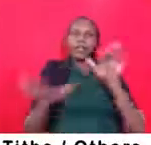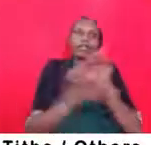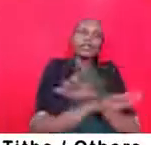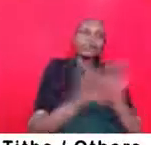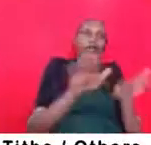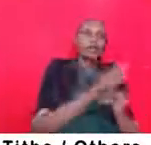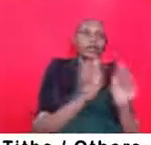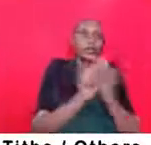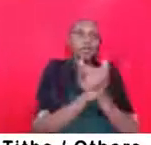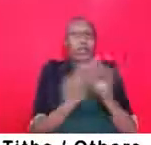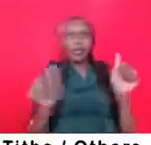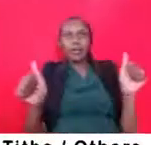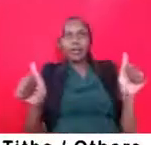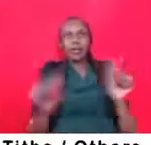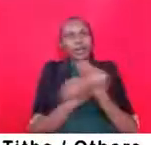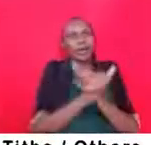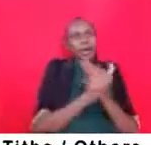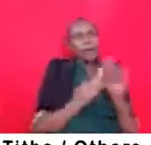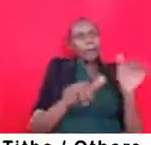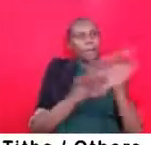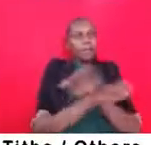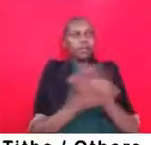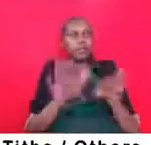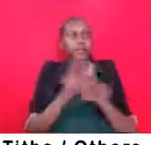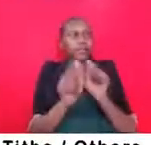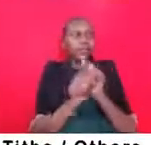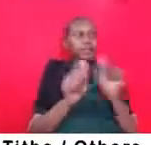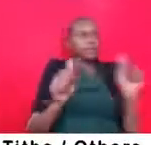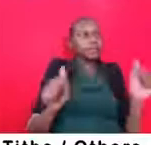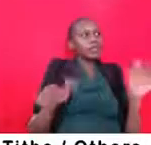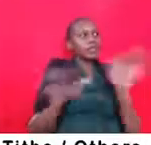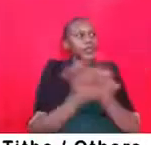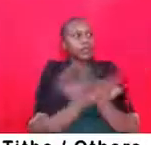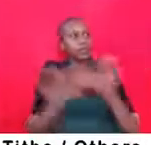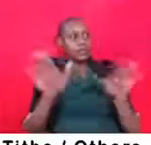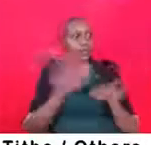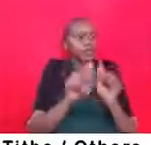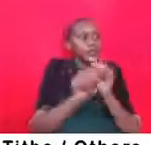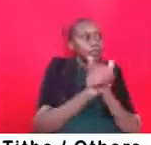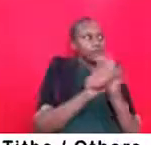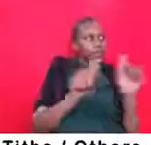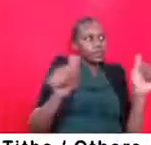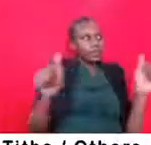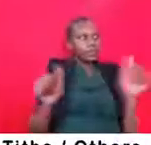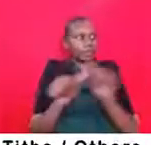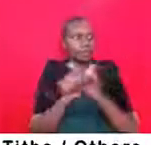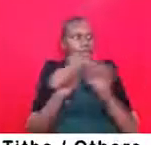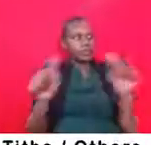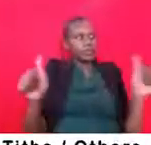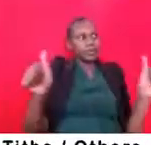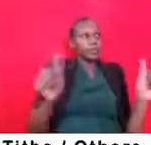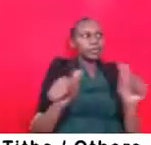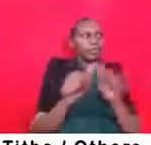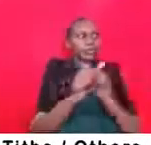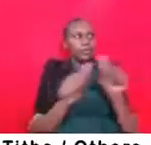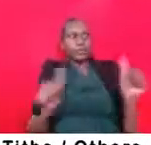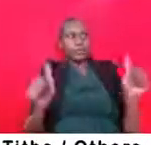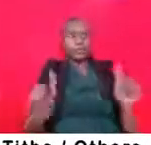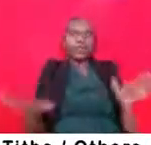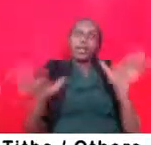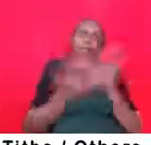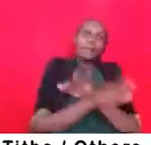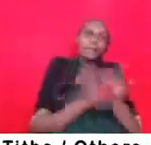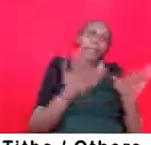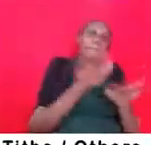in me. Mambo sawa sawa. Mambo sawa sawa. Let's sing one more time. Mambo